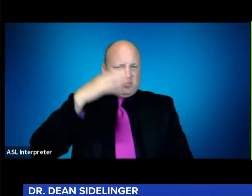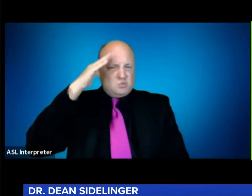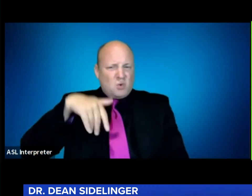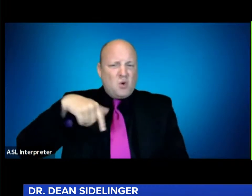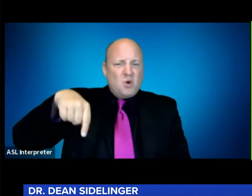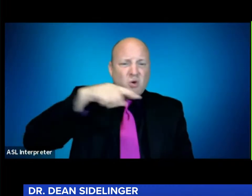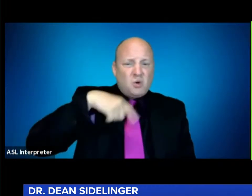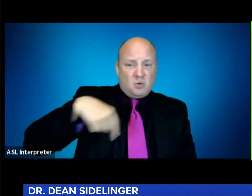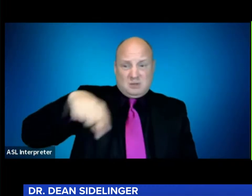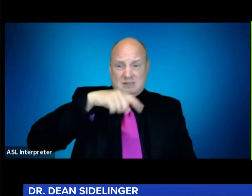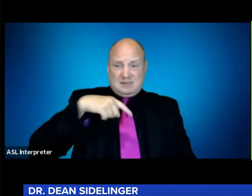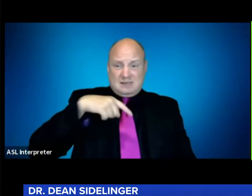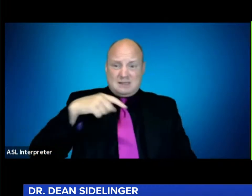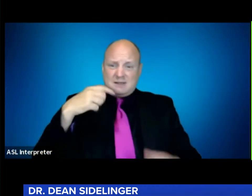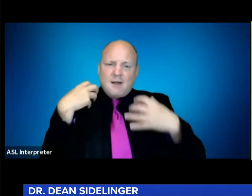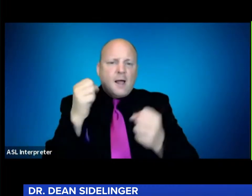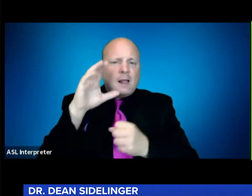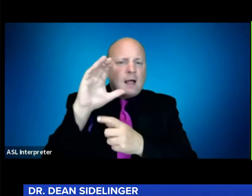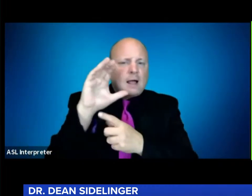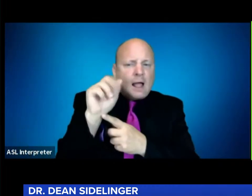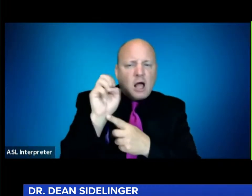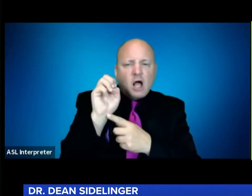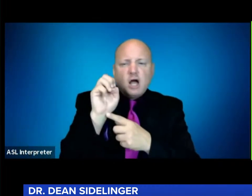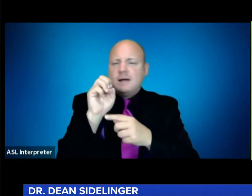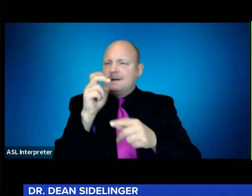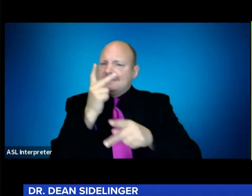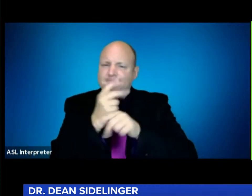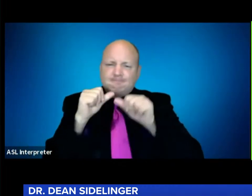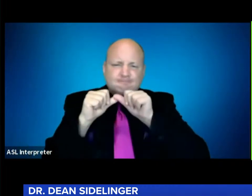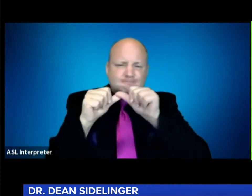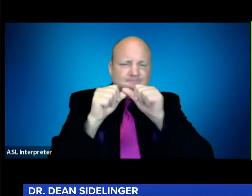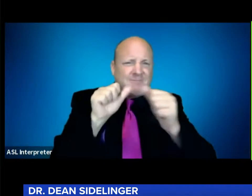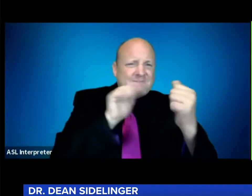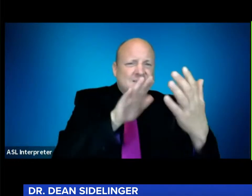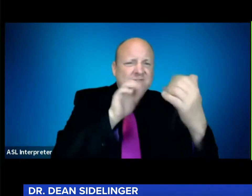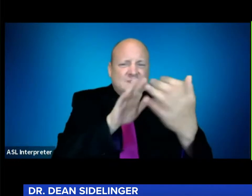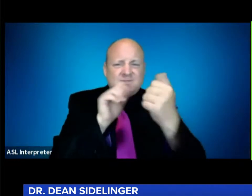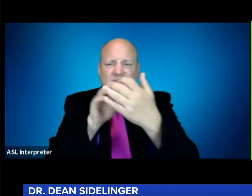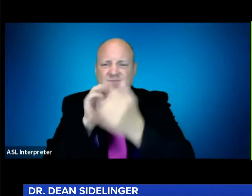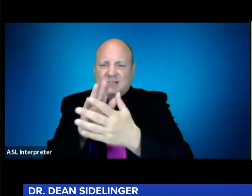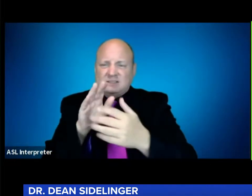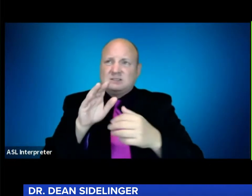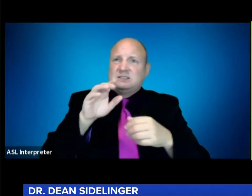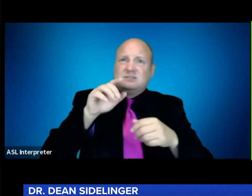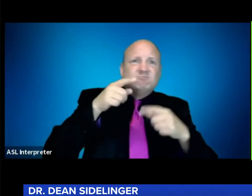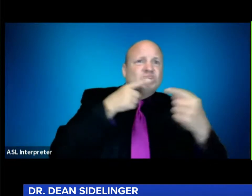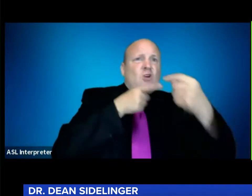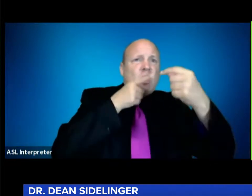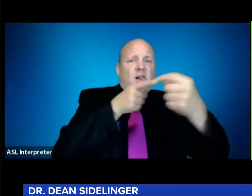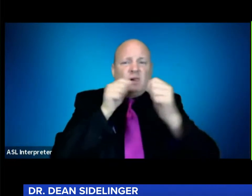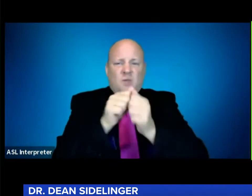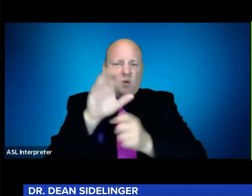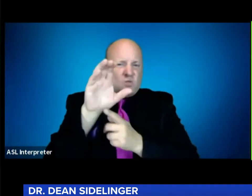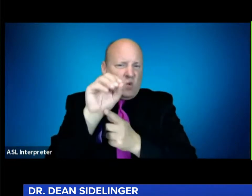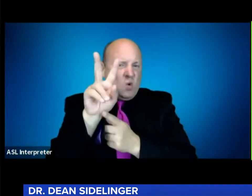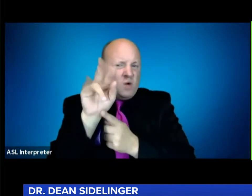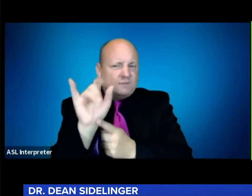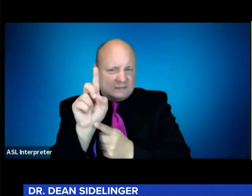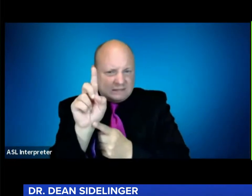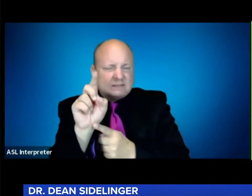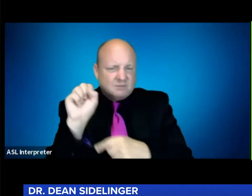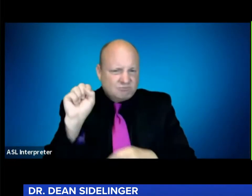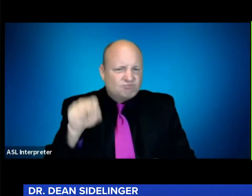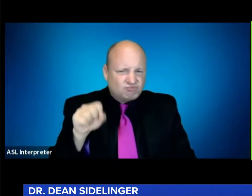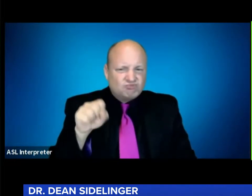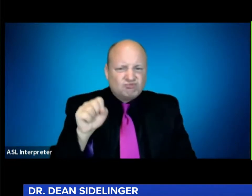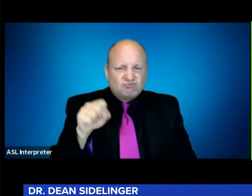tragic outcomes of COVID-19 that continue to plague us all. I long for the day when we can put this terrible pandemic behind us,